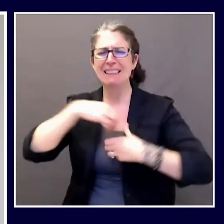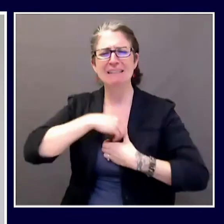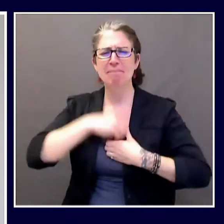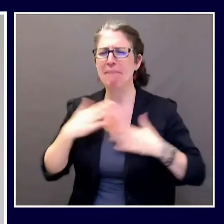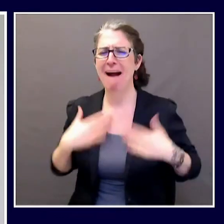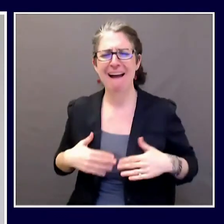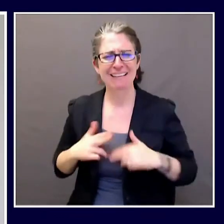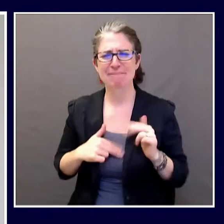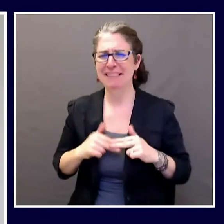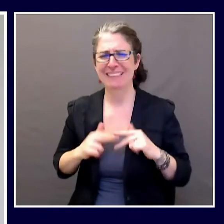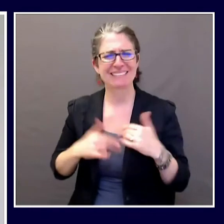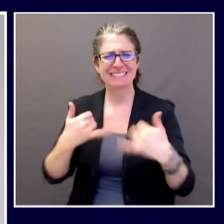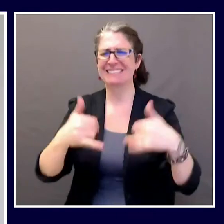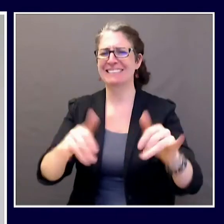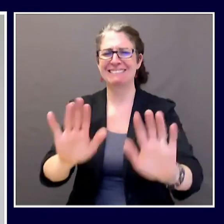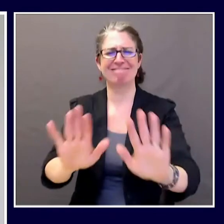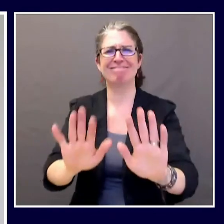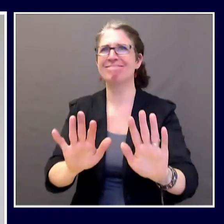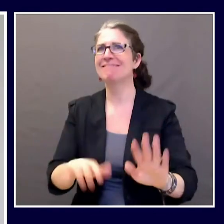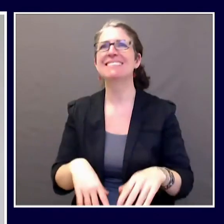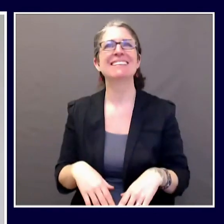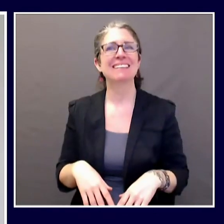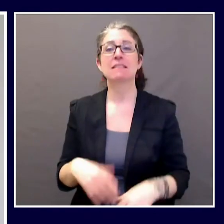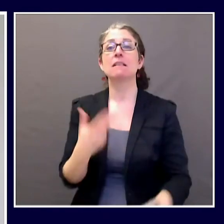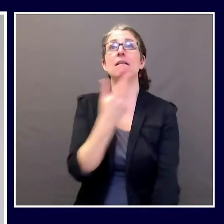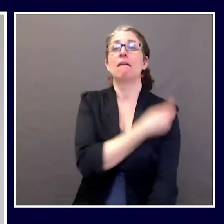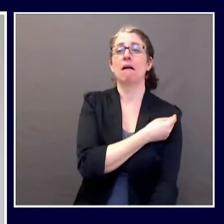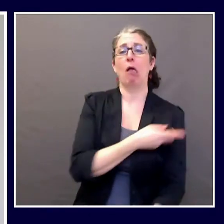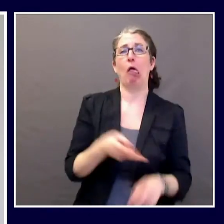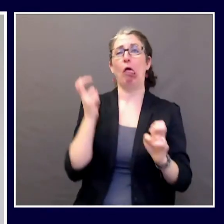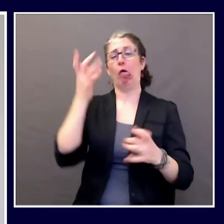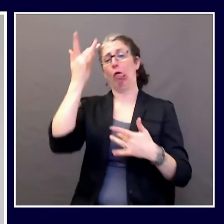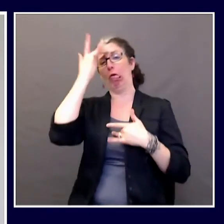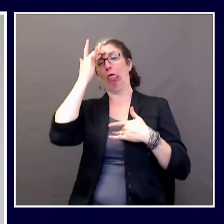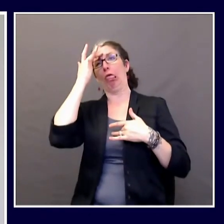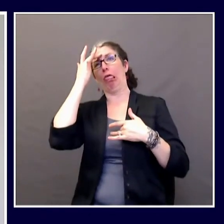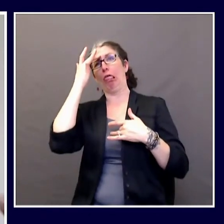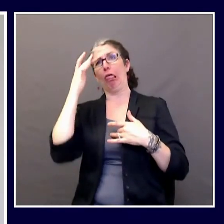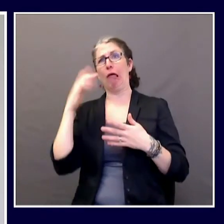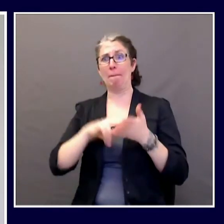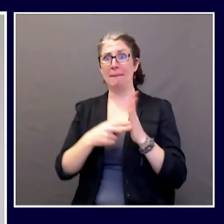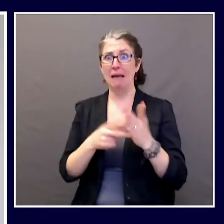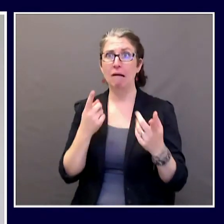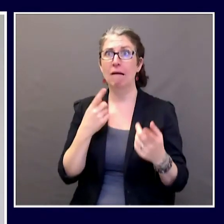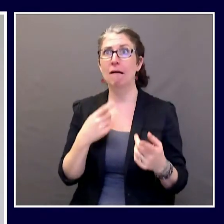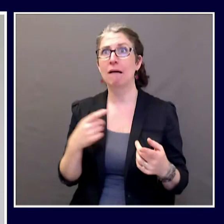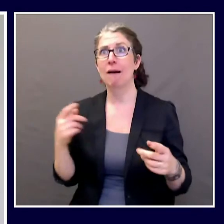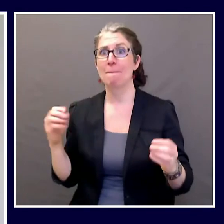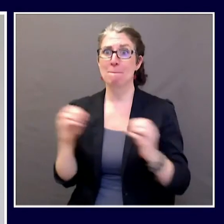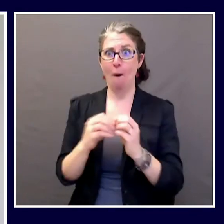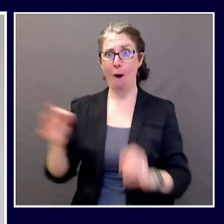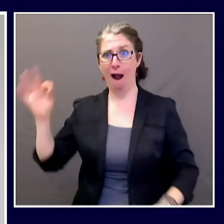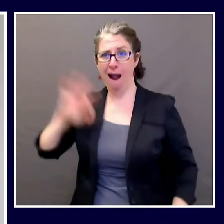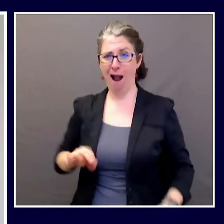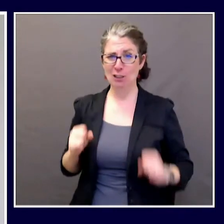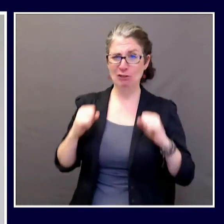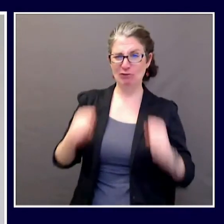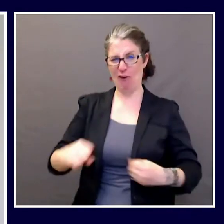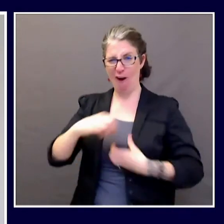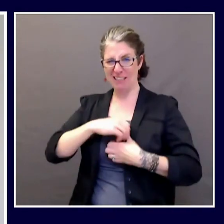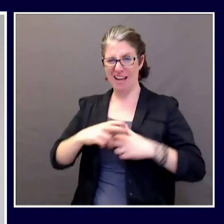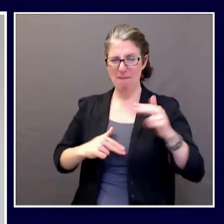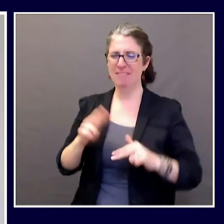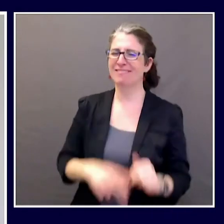tell you that you're getting more benefit or anything of that nature. The reactions happen in different people for different